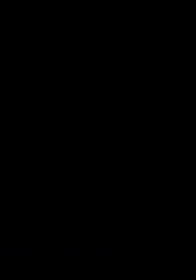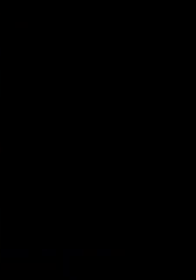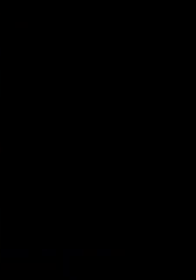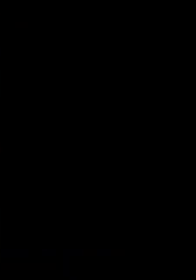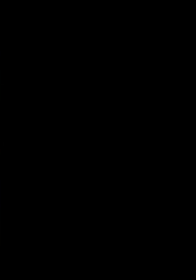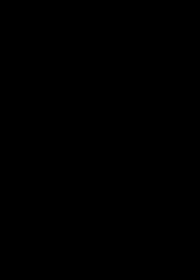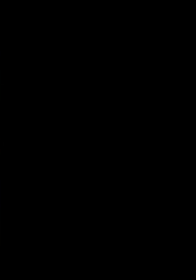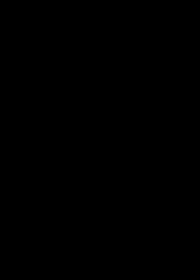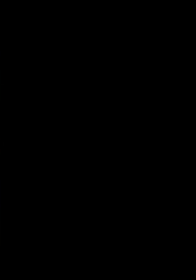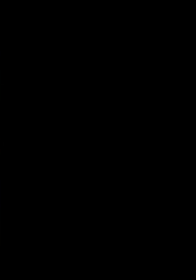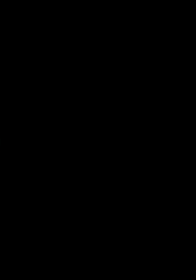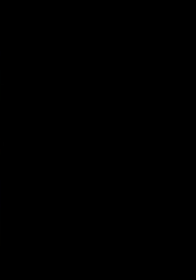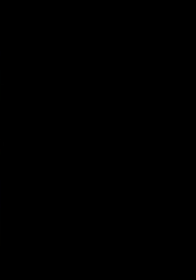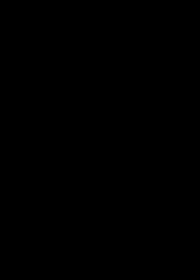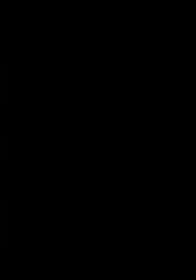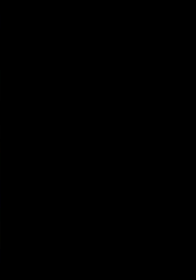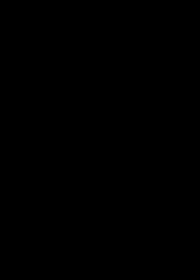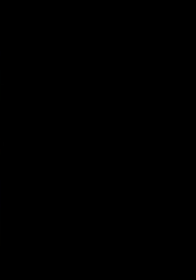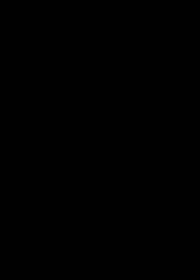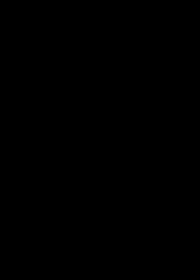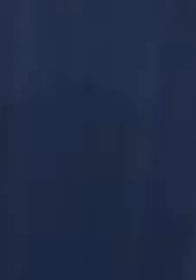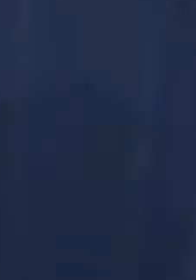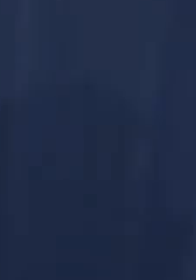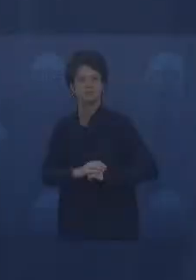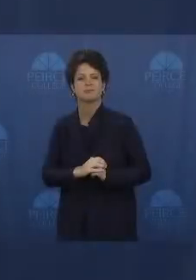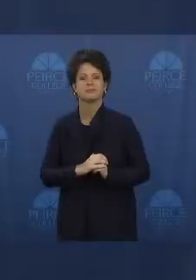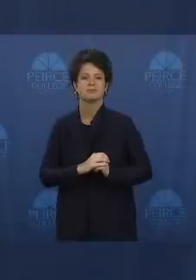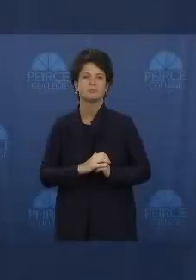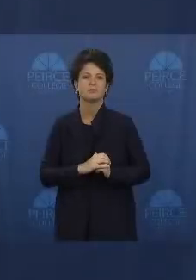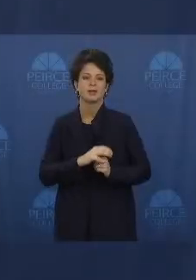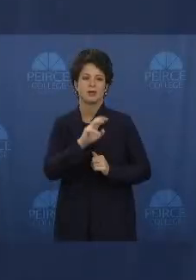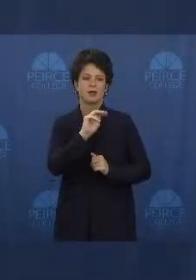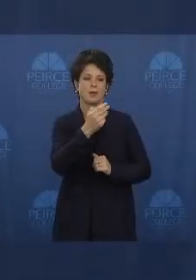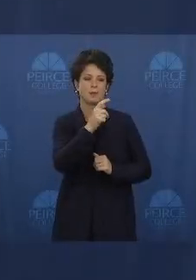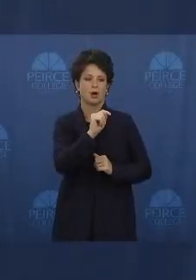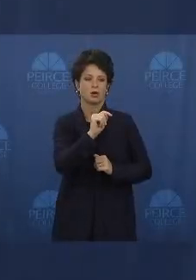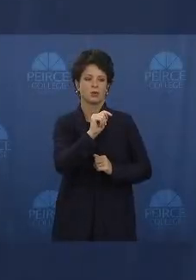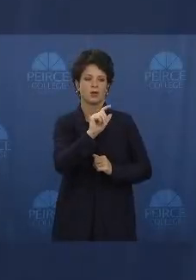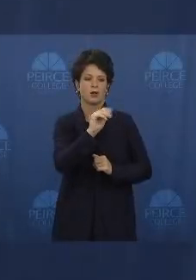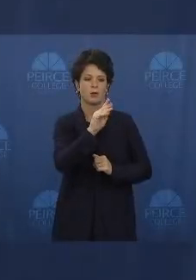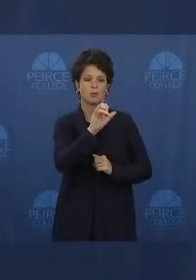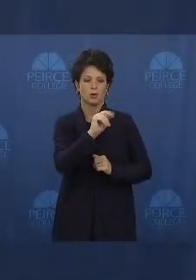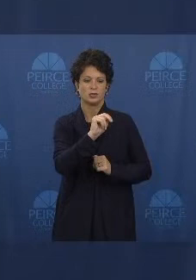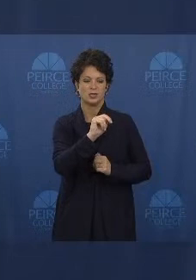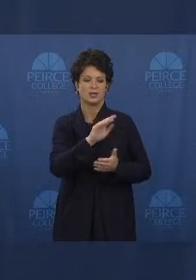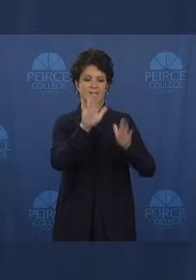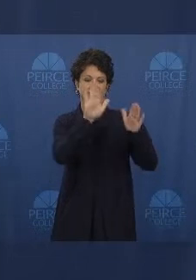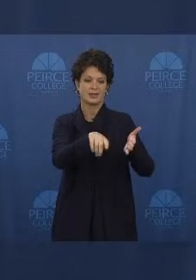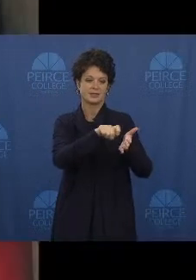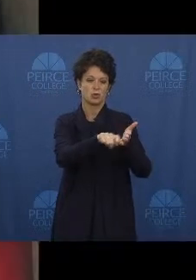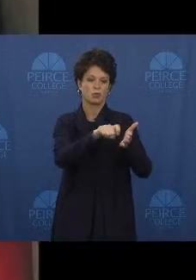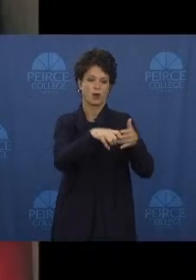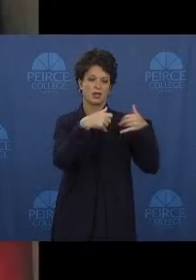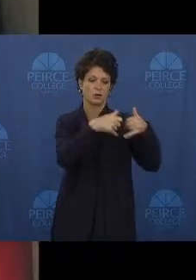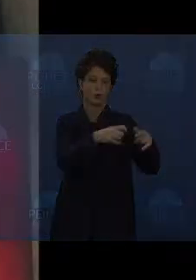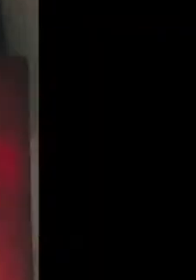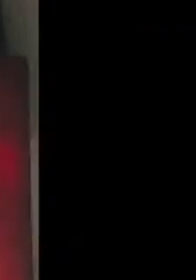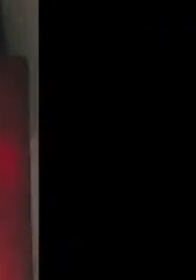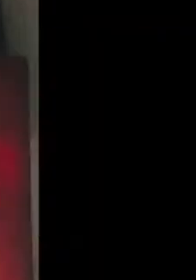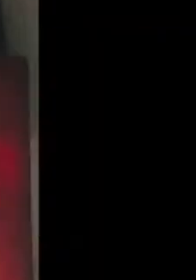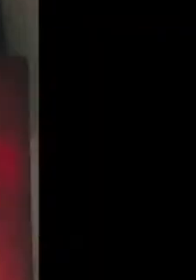Edeline. Congratulations. The Margaret Obosian Excellence in Writing Award is presented to